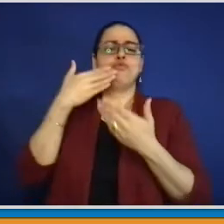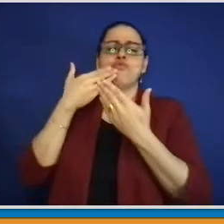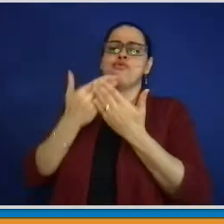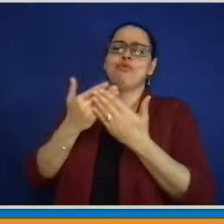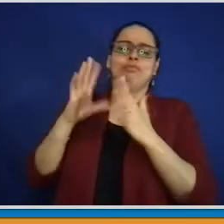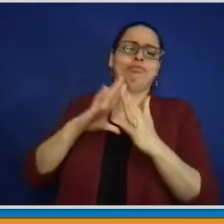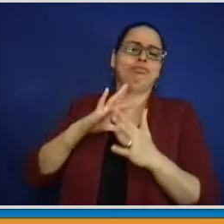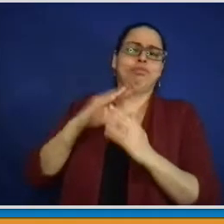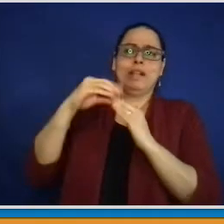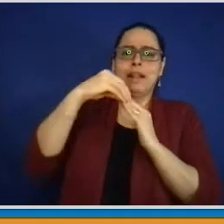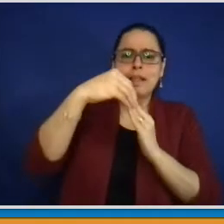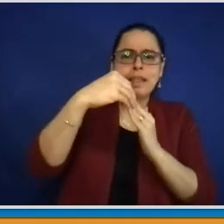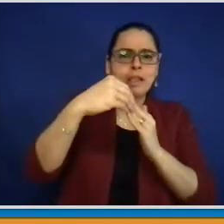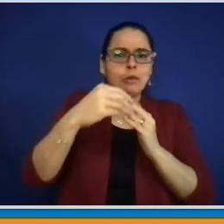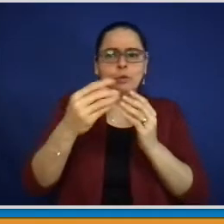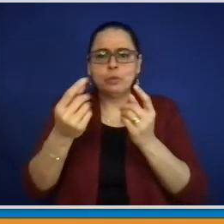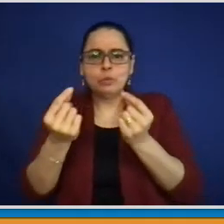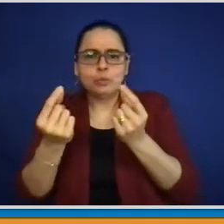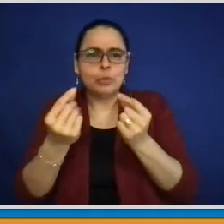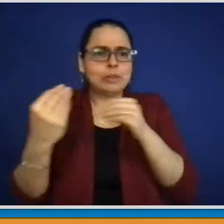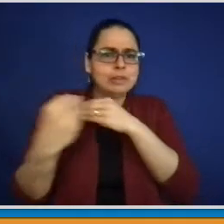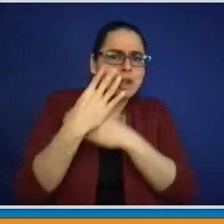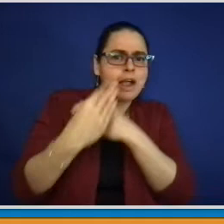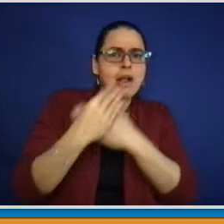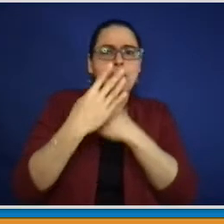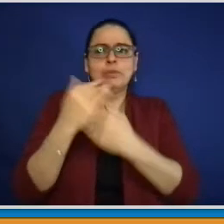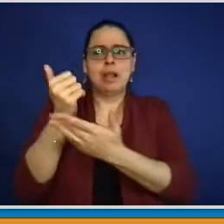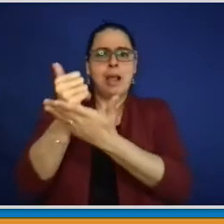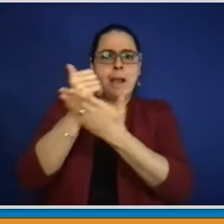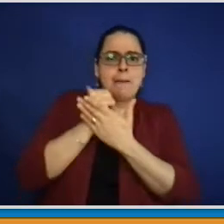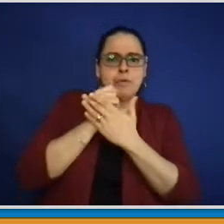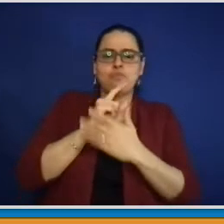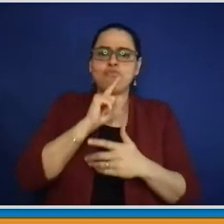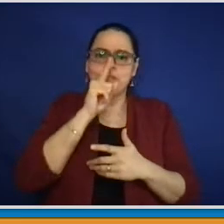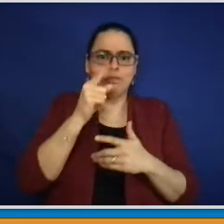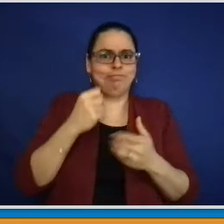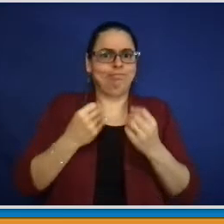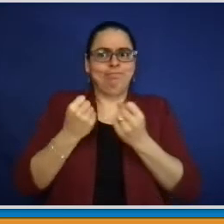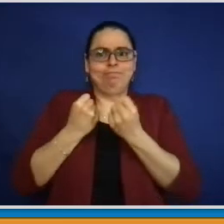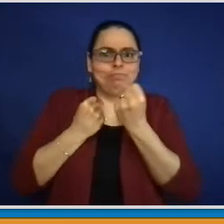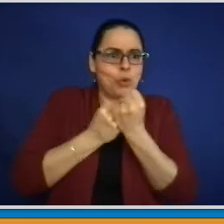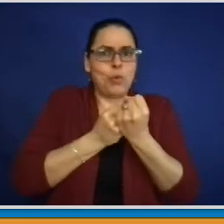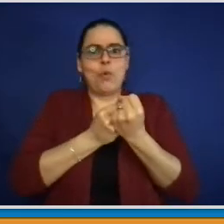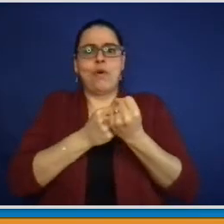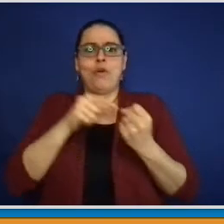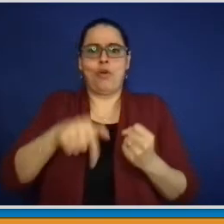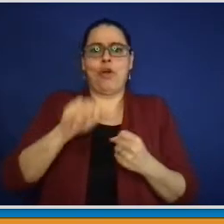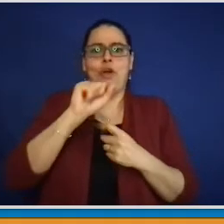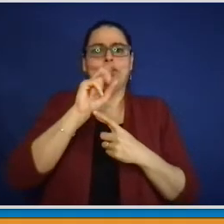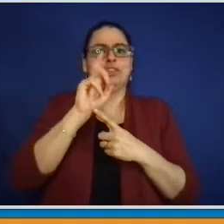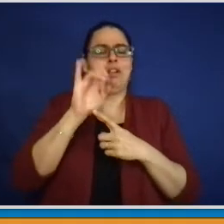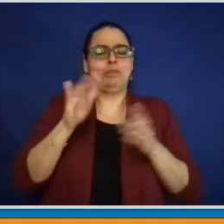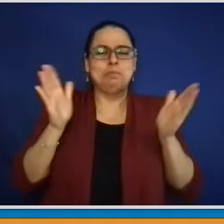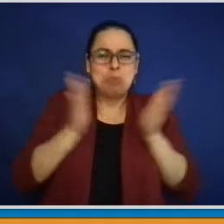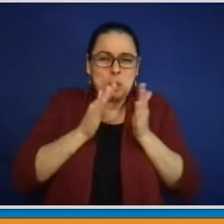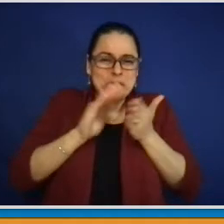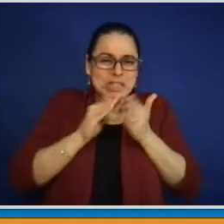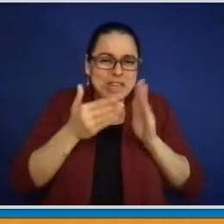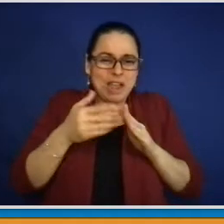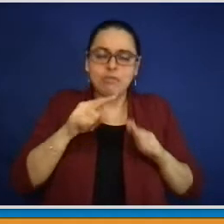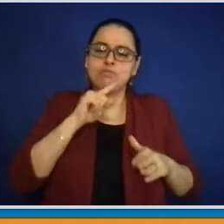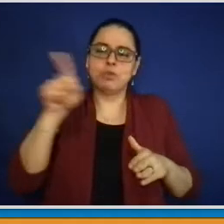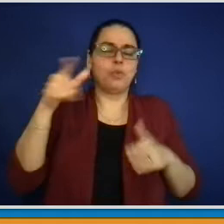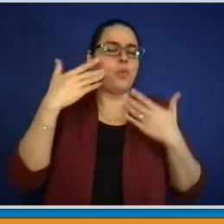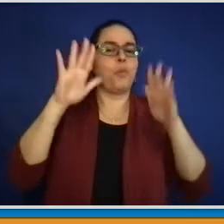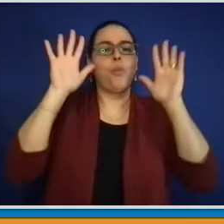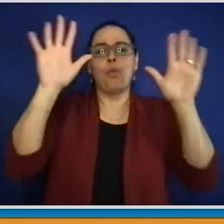of the village of Ardsley so that I can help them and we can help everyone that we represent. So I truly thank you for that.